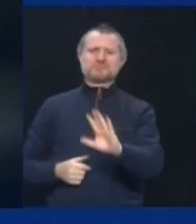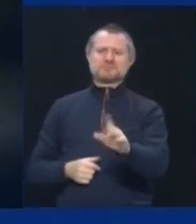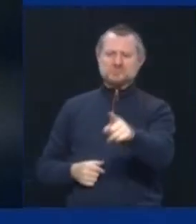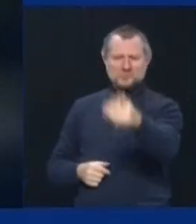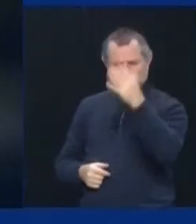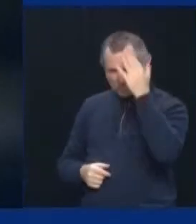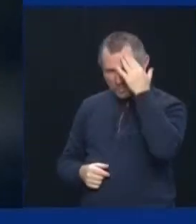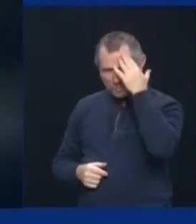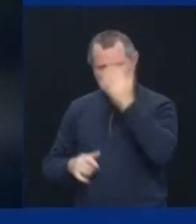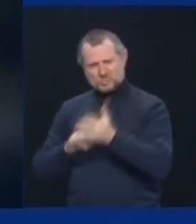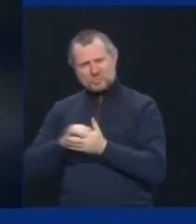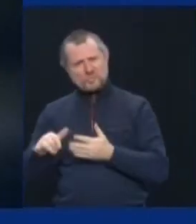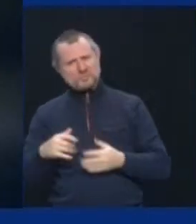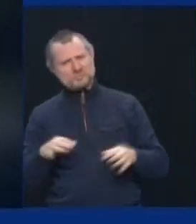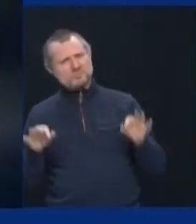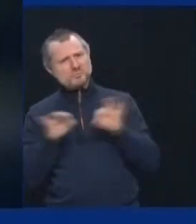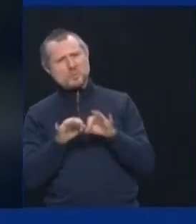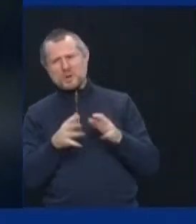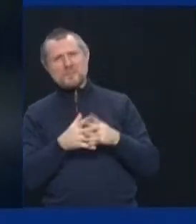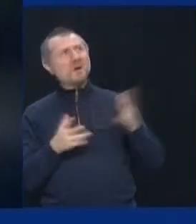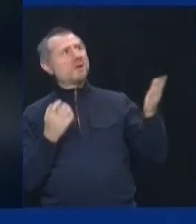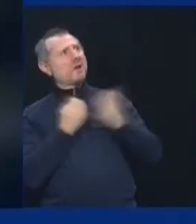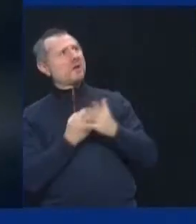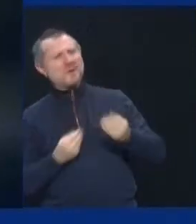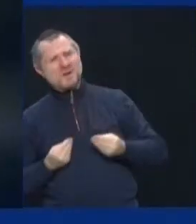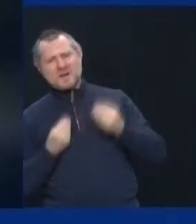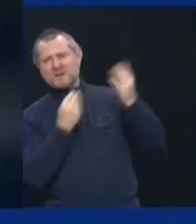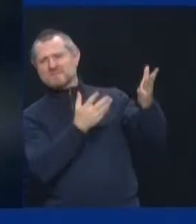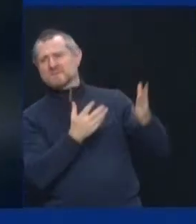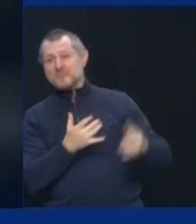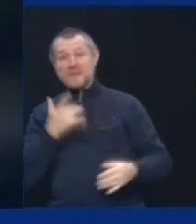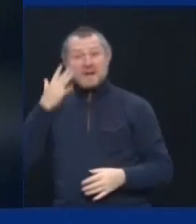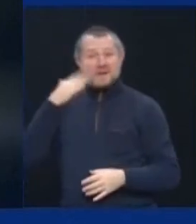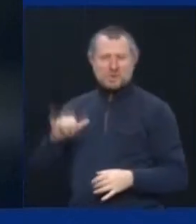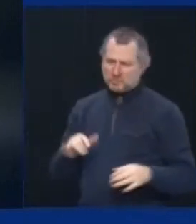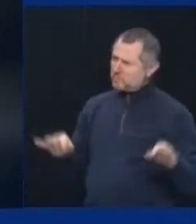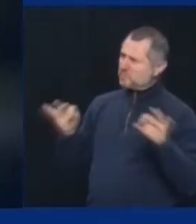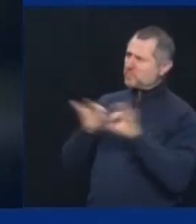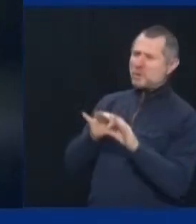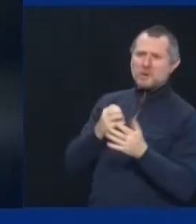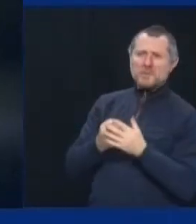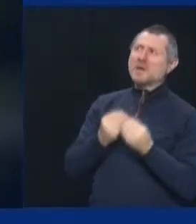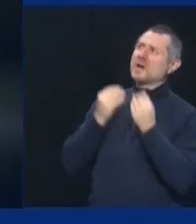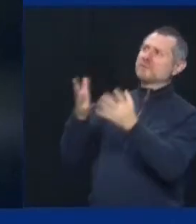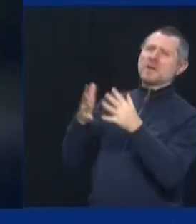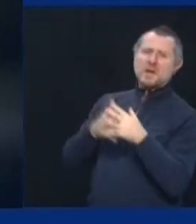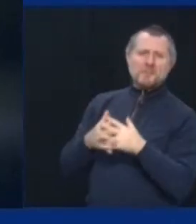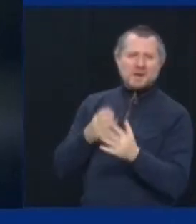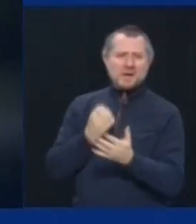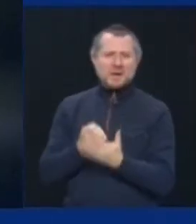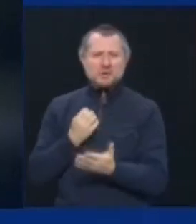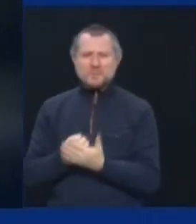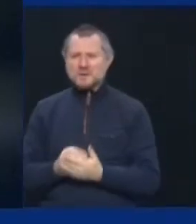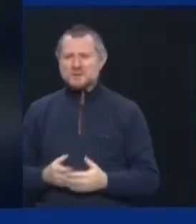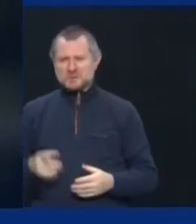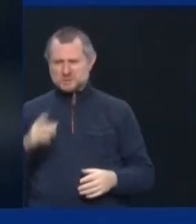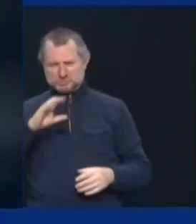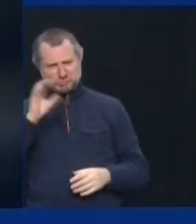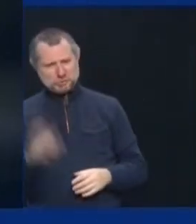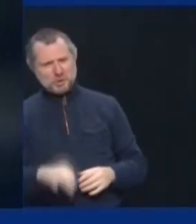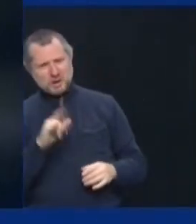how important California is to the overall economy. Chicago, Illinois. How do